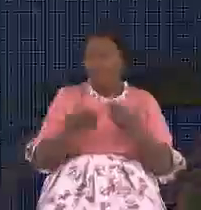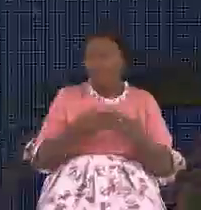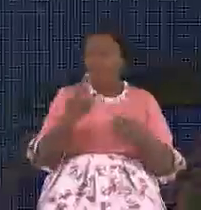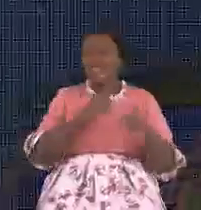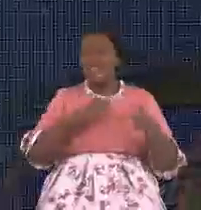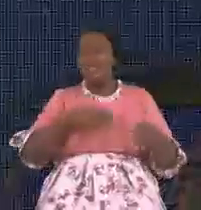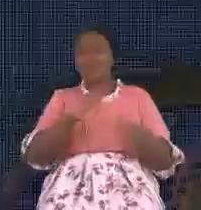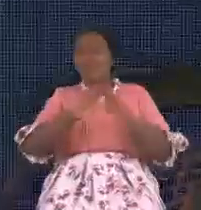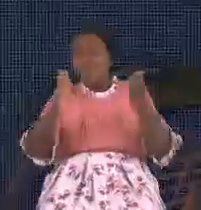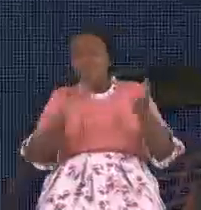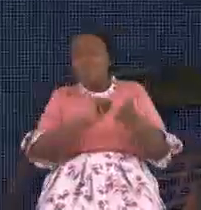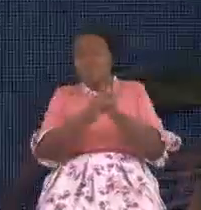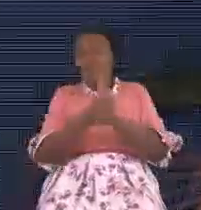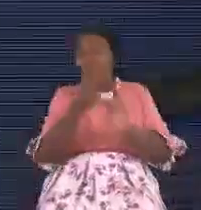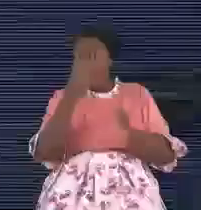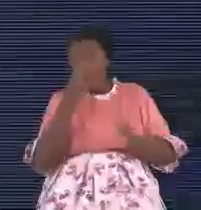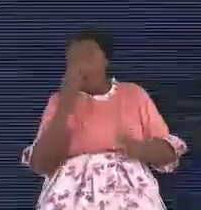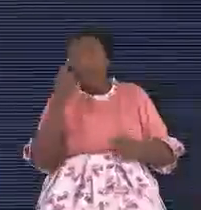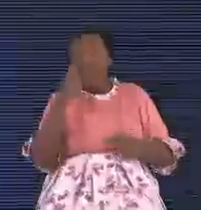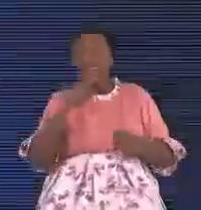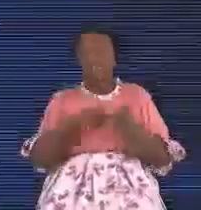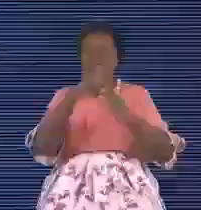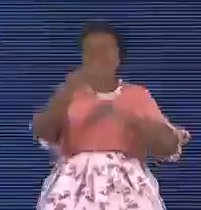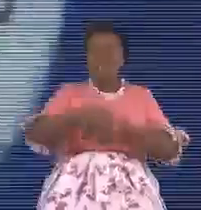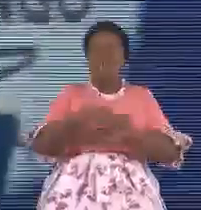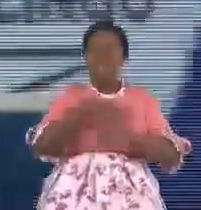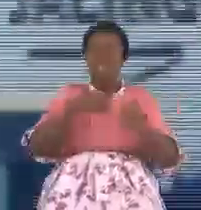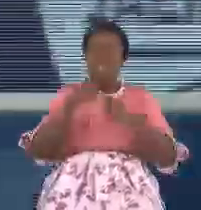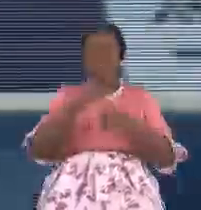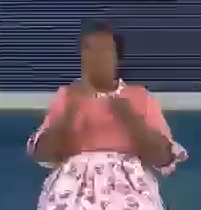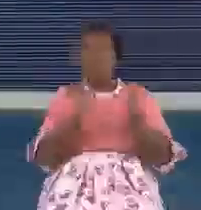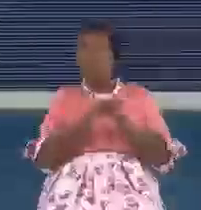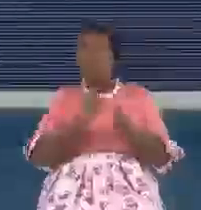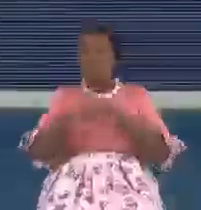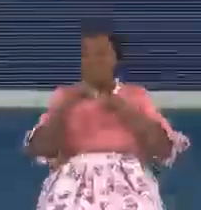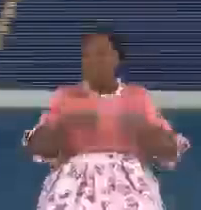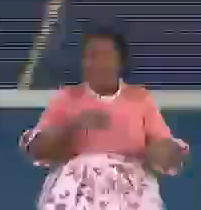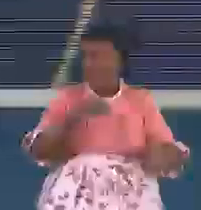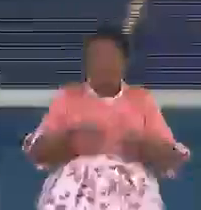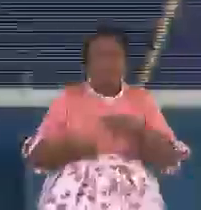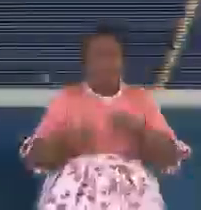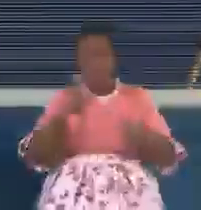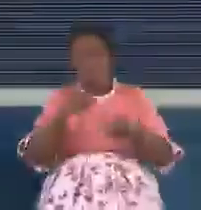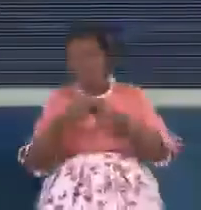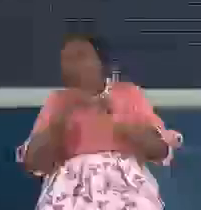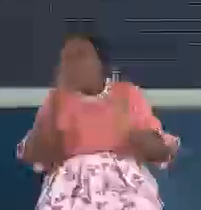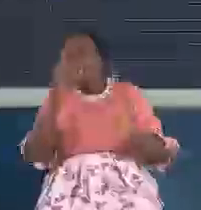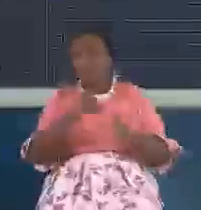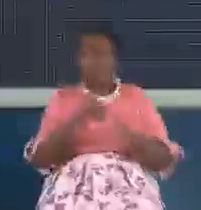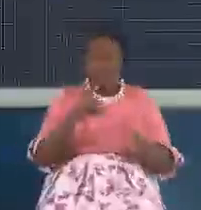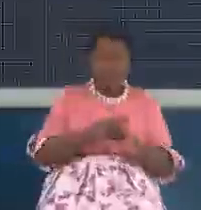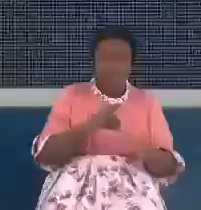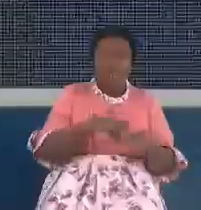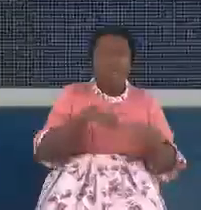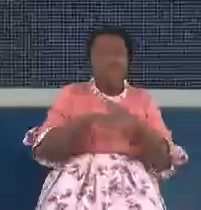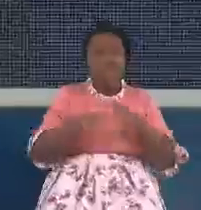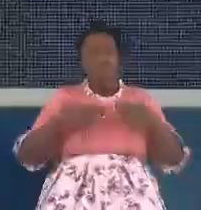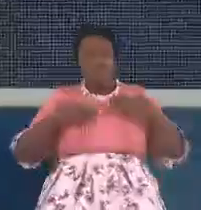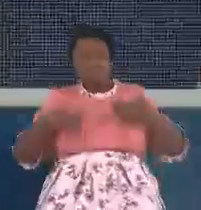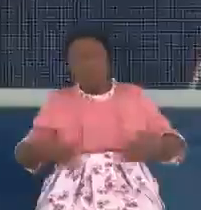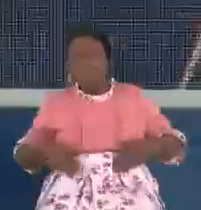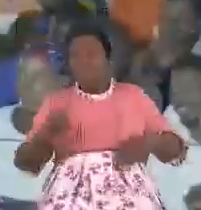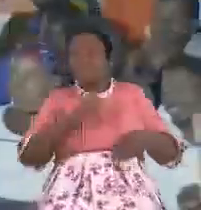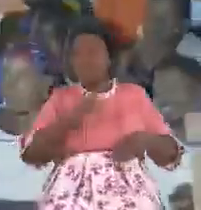eyes tonight and your deformity easy the lord will recreate you tonight in